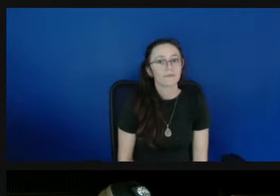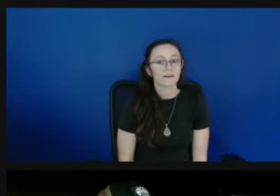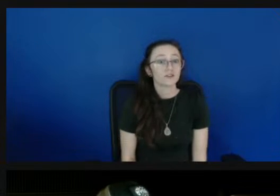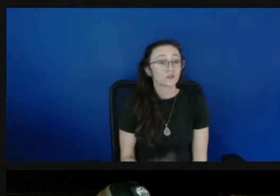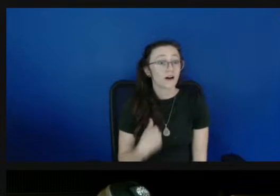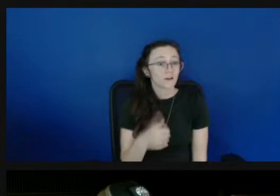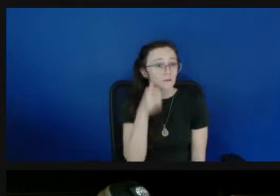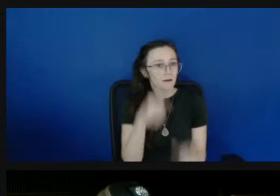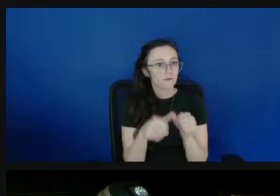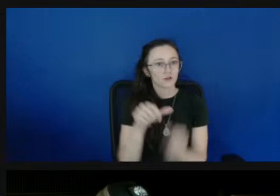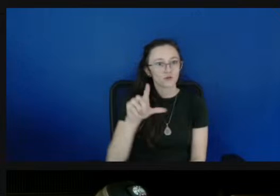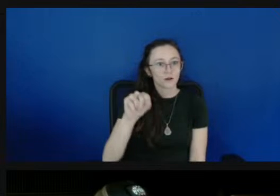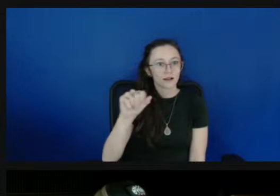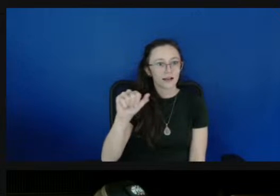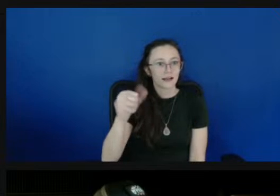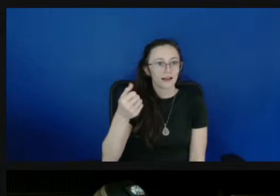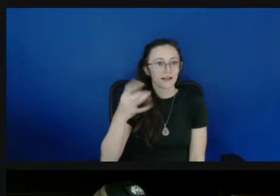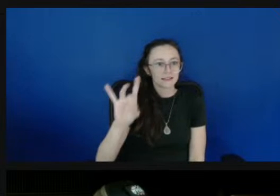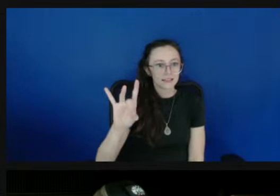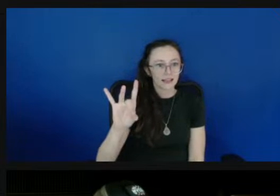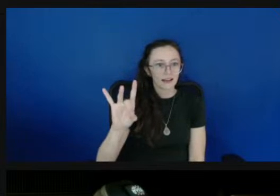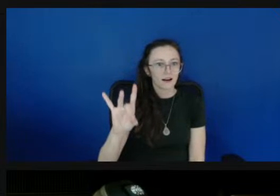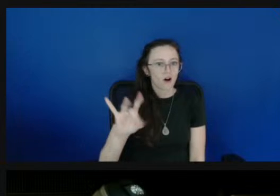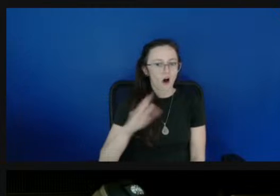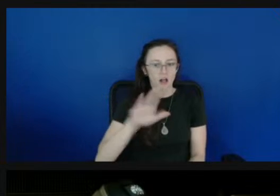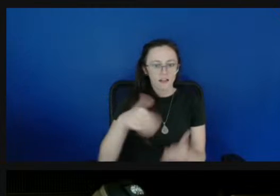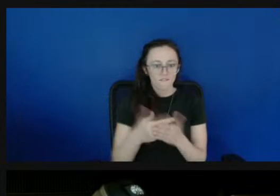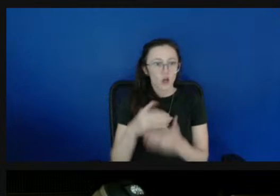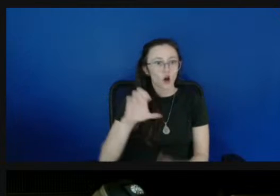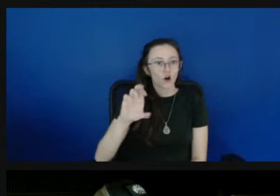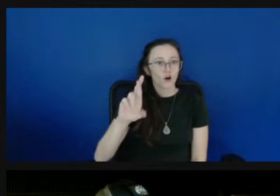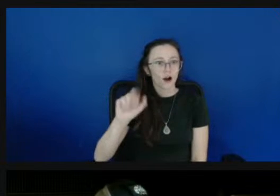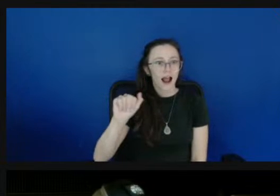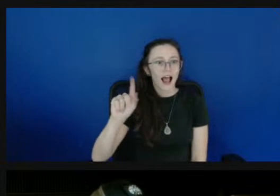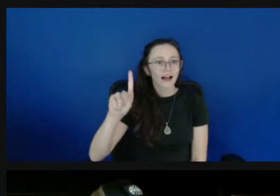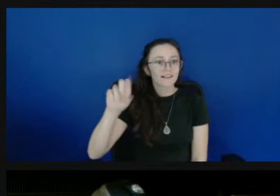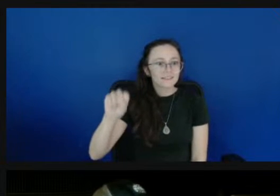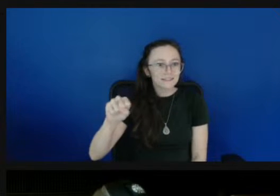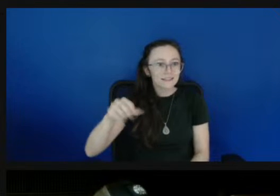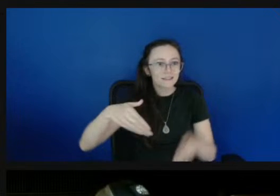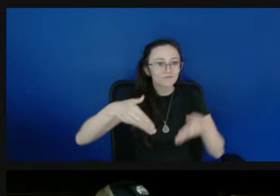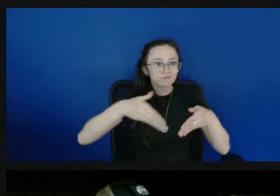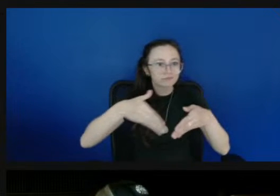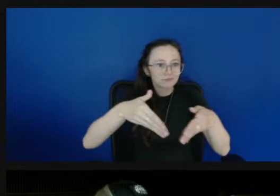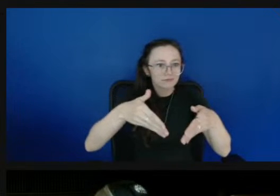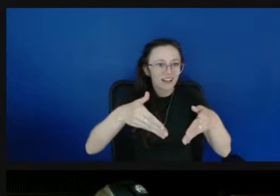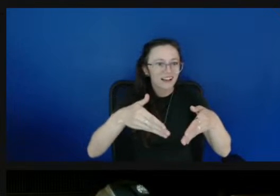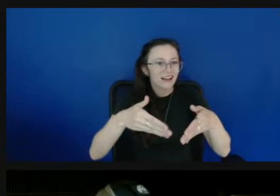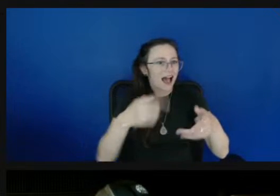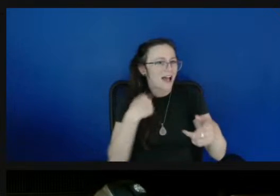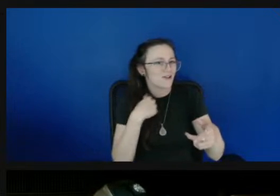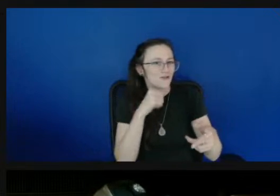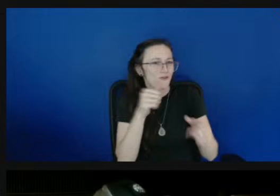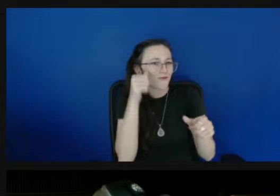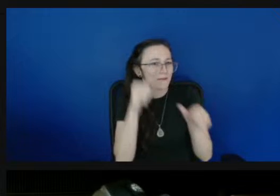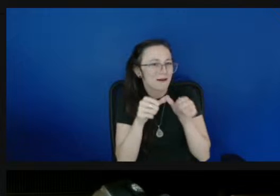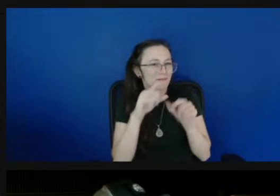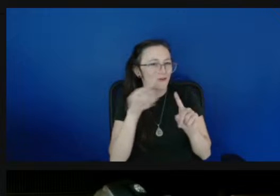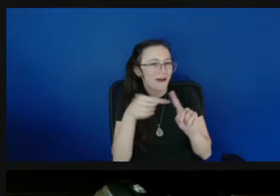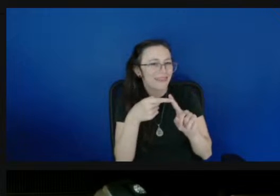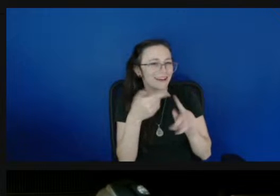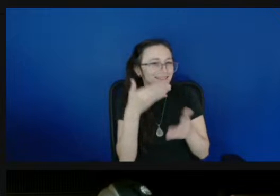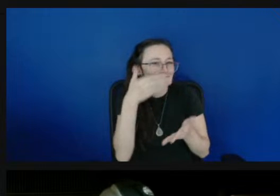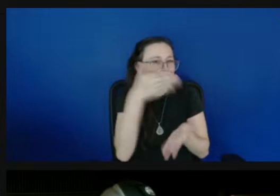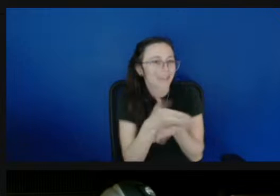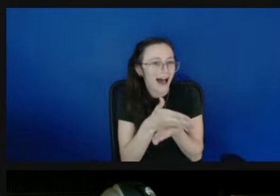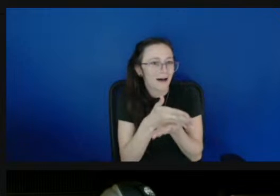cracks here, I don't know when what I would say that they stopped adjusting, right? On a micro level, it was